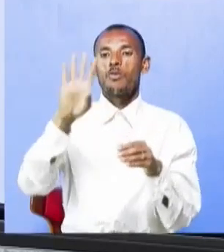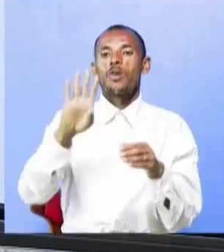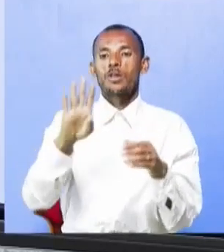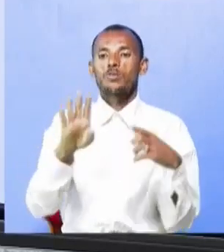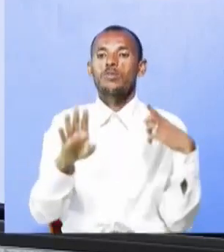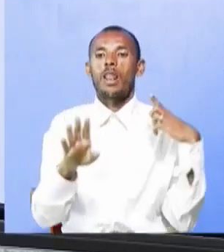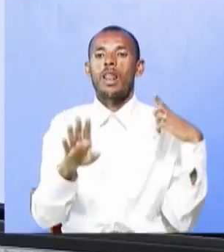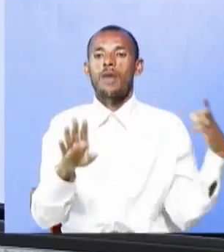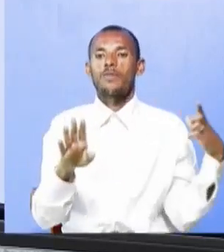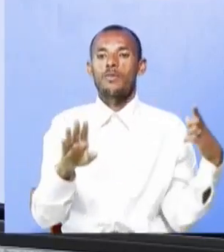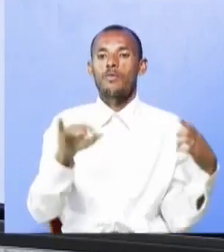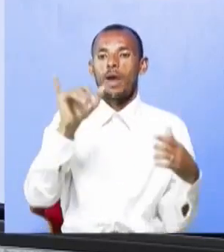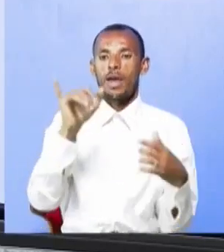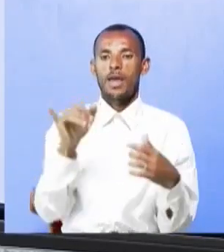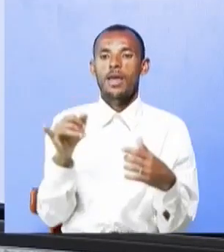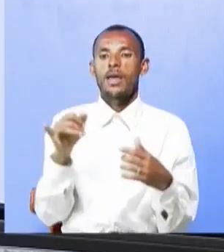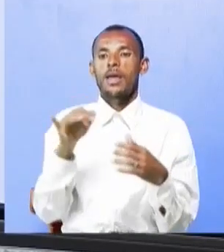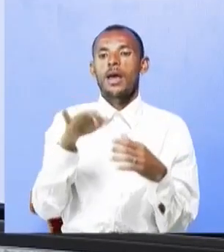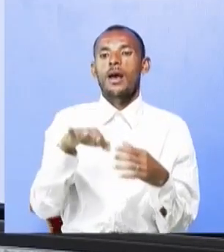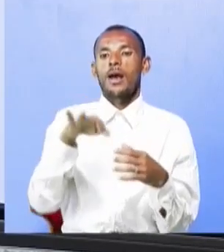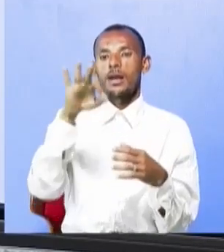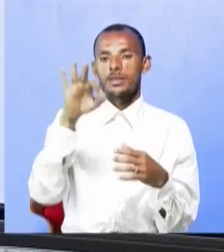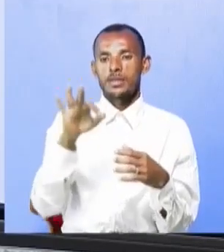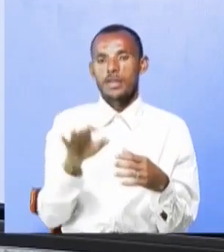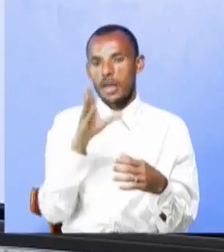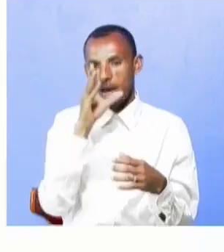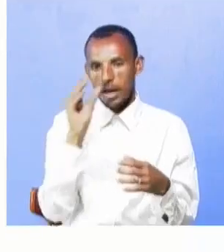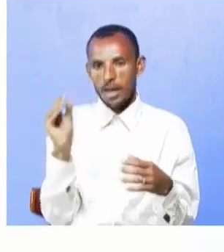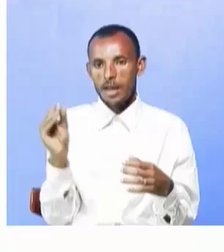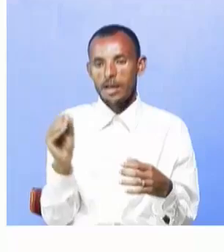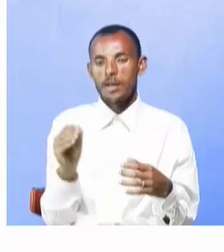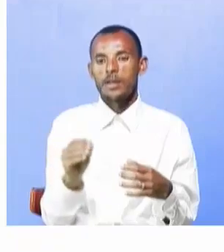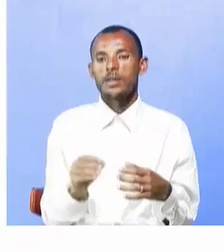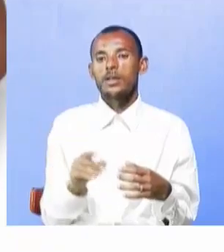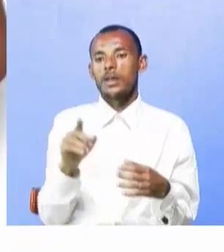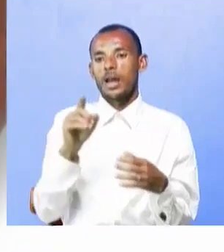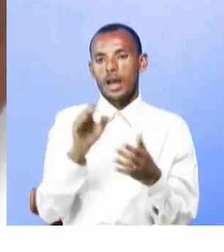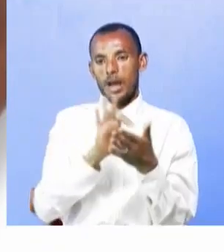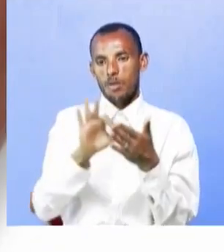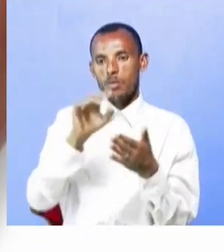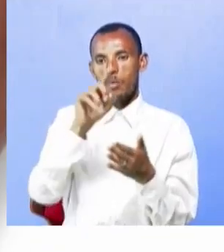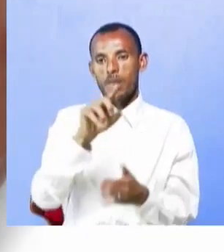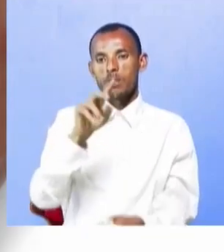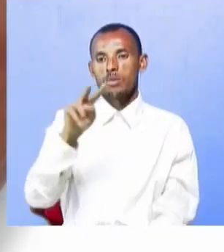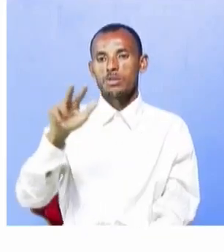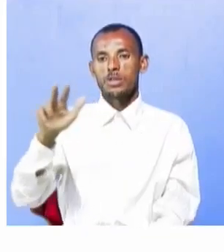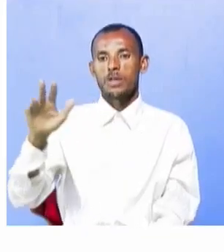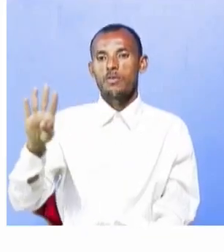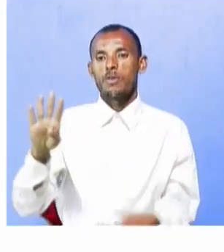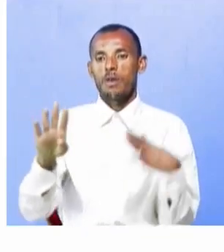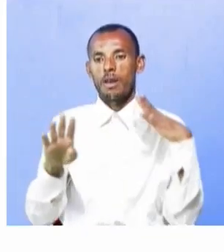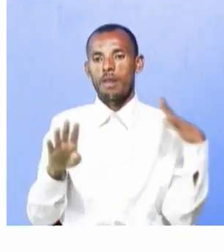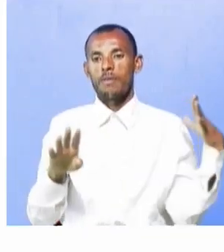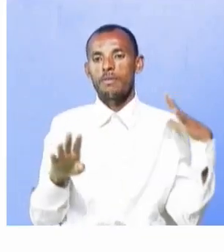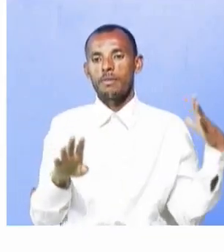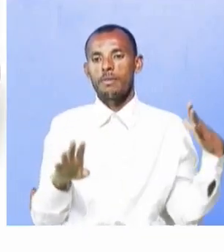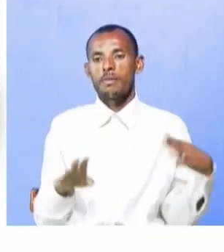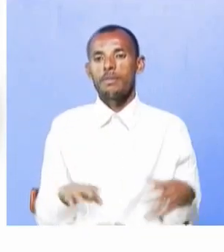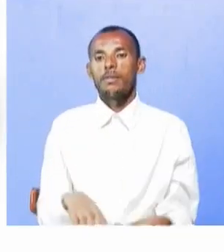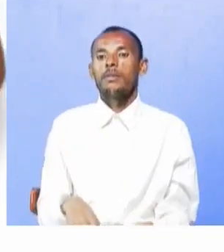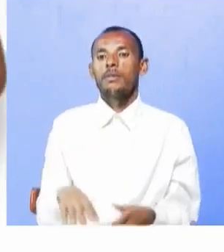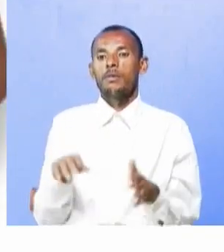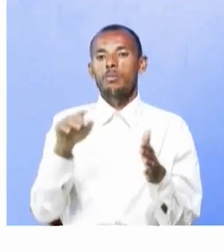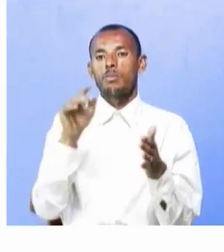the left of the y-axis. So roughly you can count 1 up to 4 and put minus